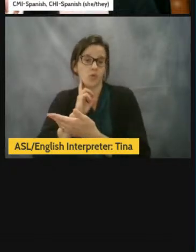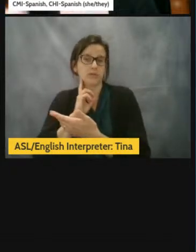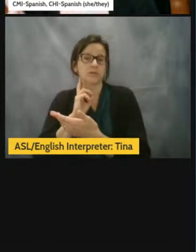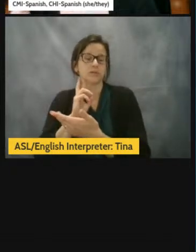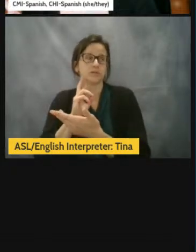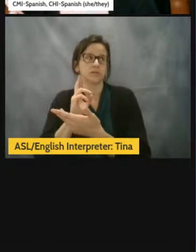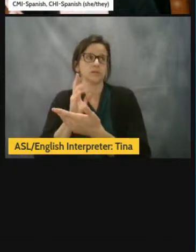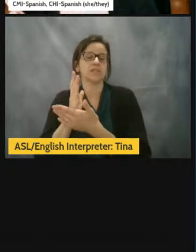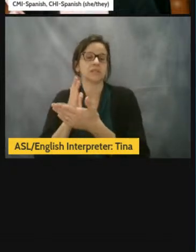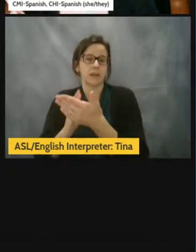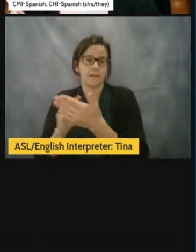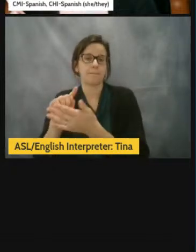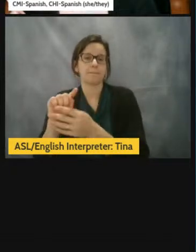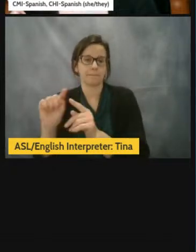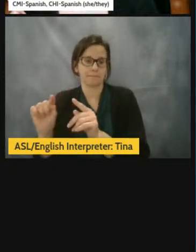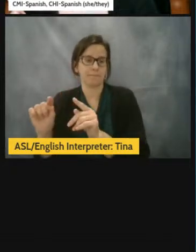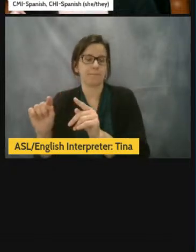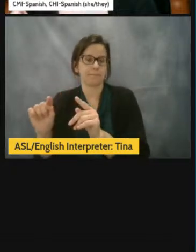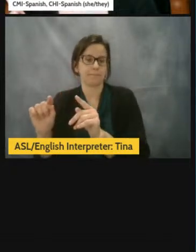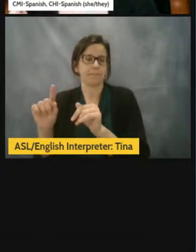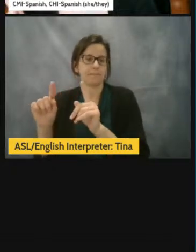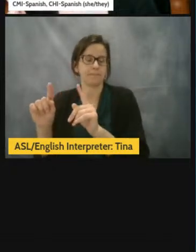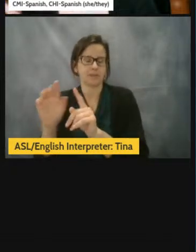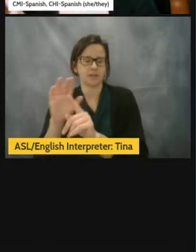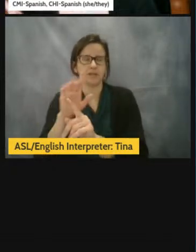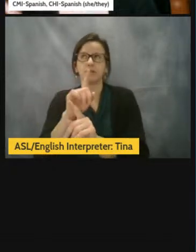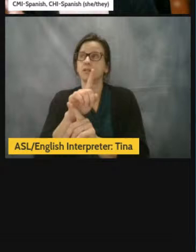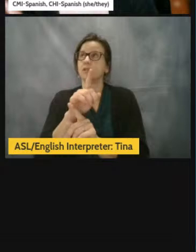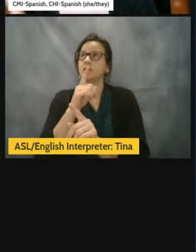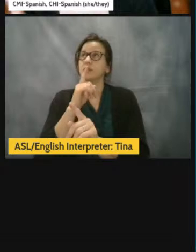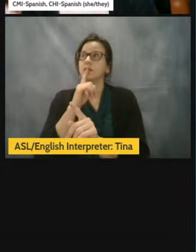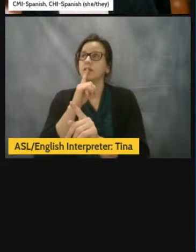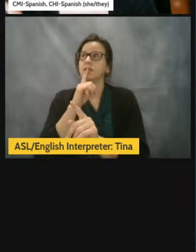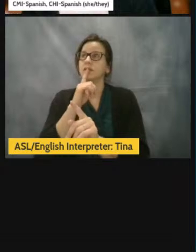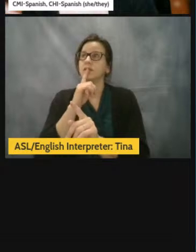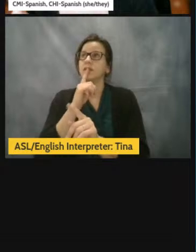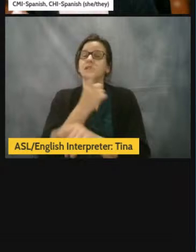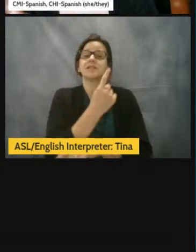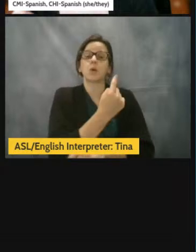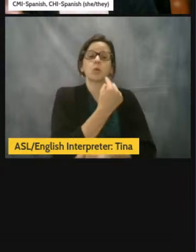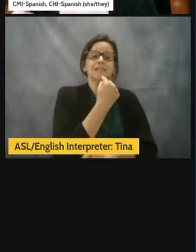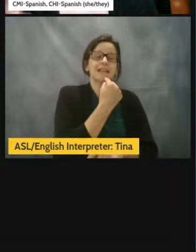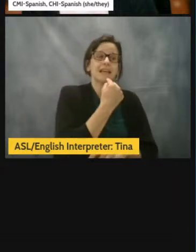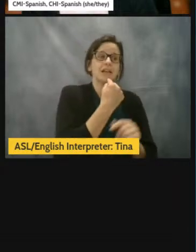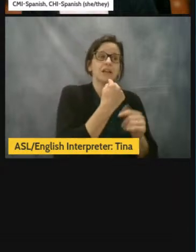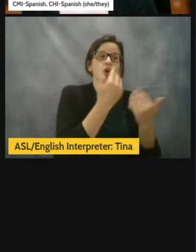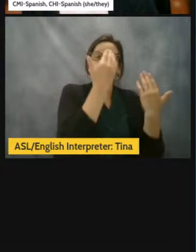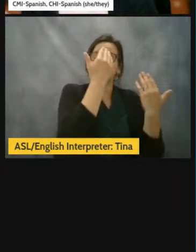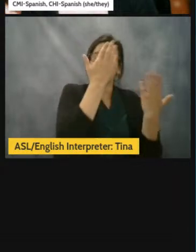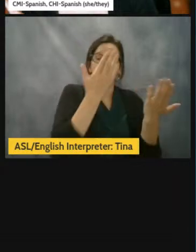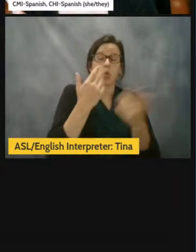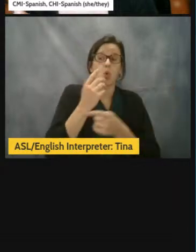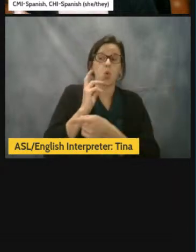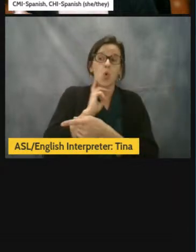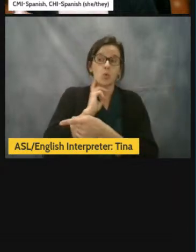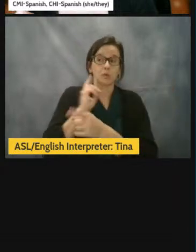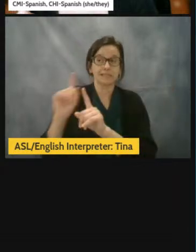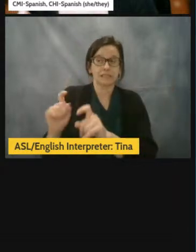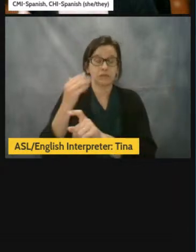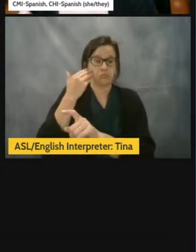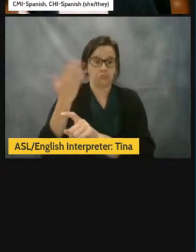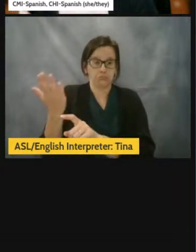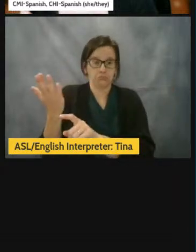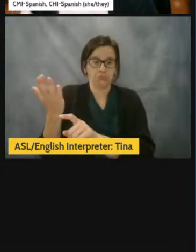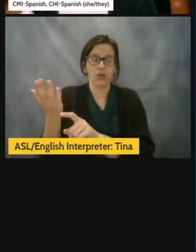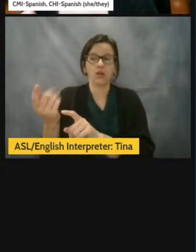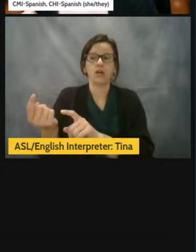me. Pardon me. Someone earlier who said that they didn't know whether they had their hormones tested